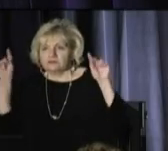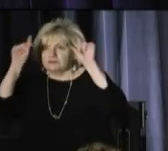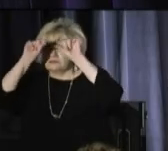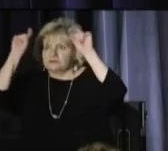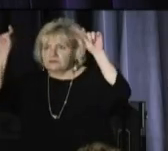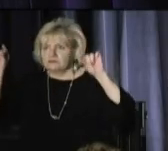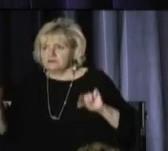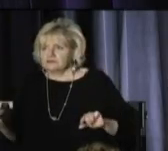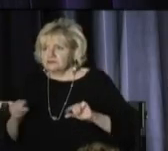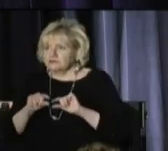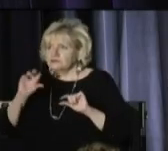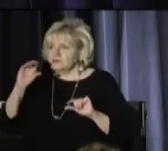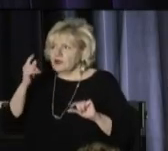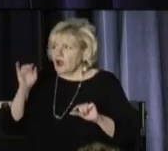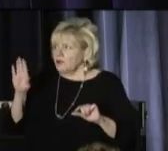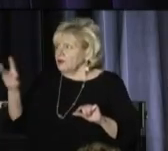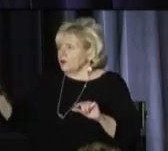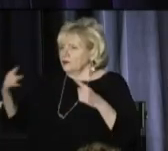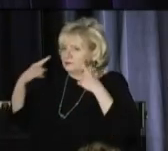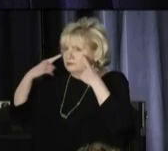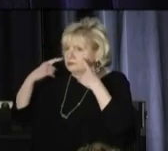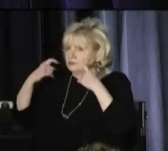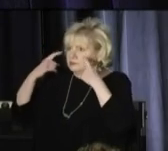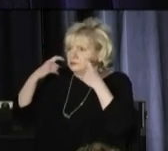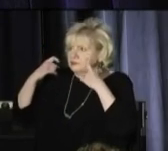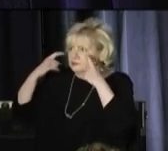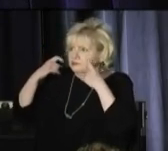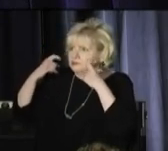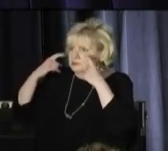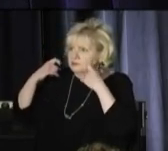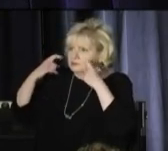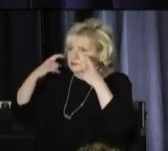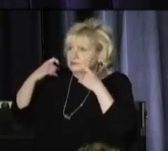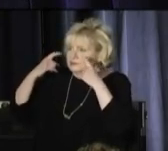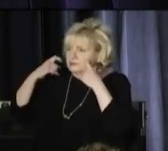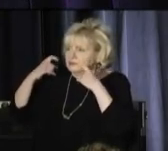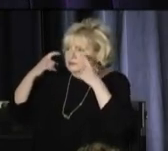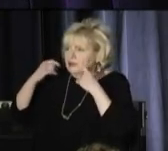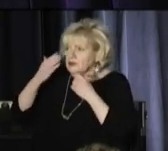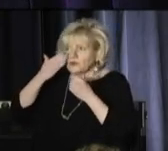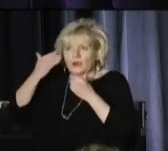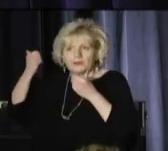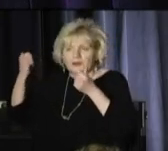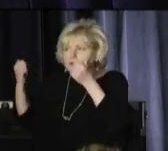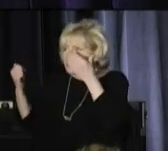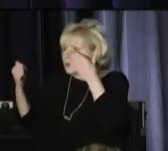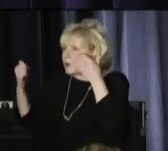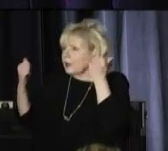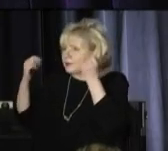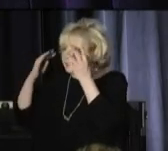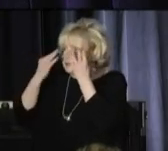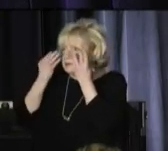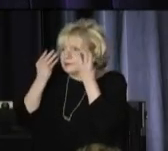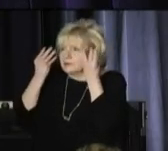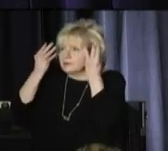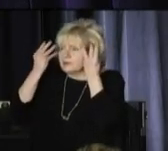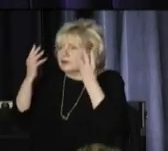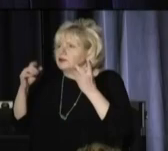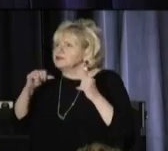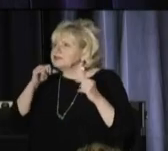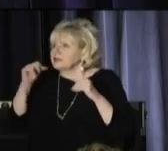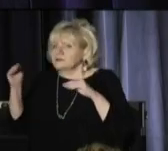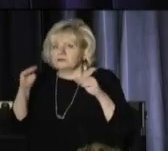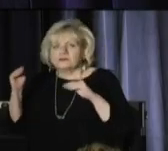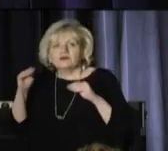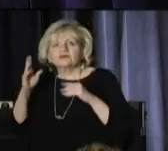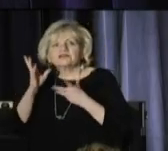her gaze, and I immediately wipe them where they collect in the wrinkles around her eyes. She doesn't flinch at my hand. She curls